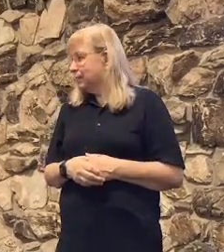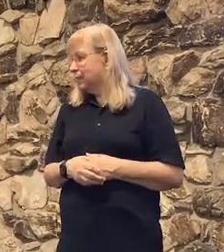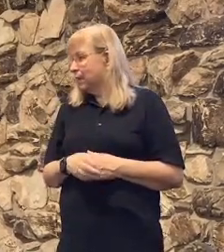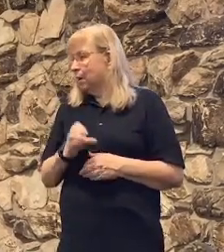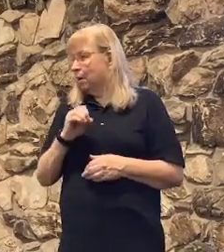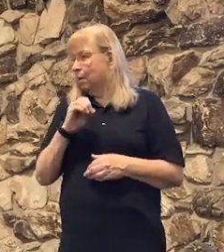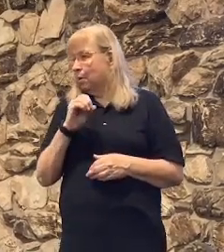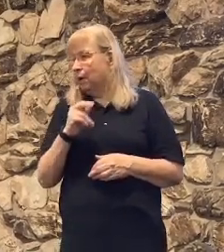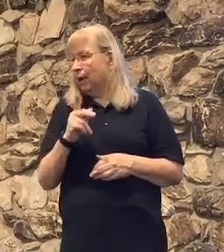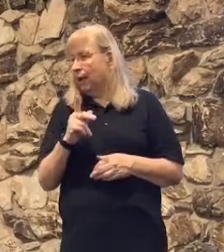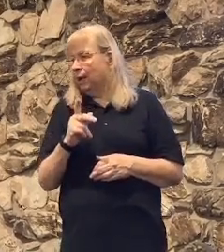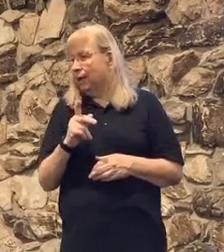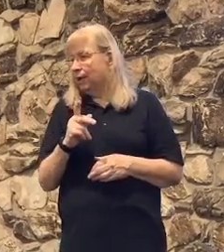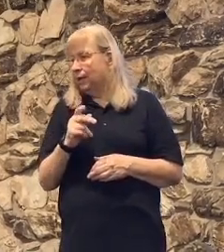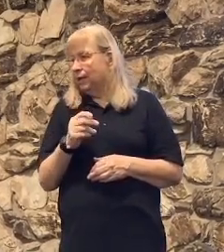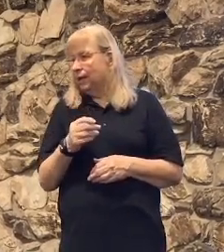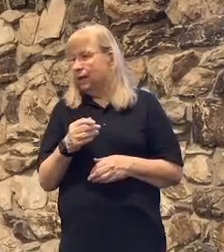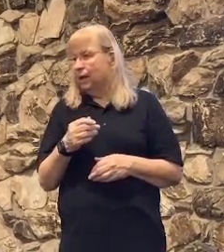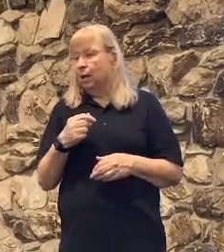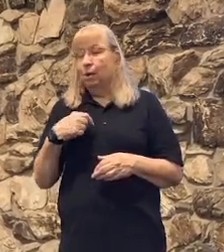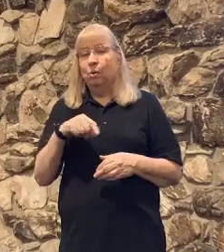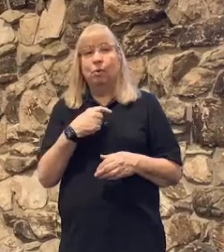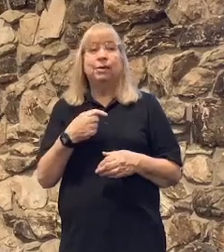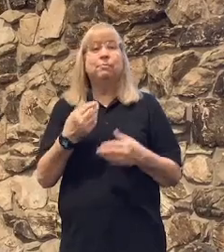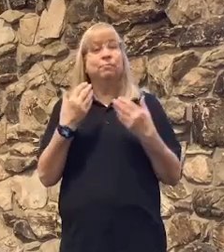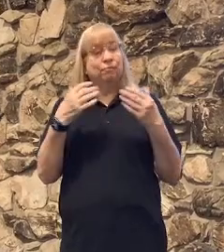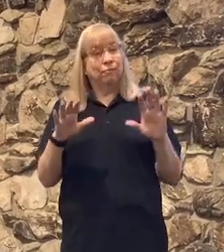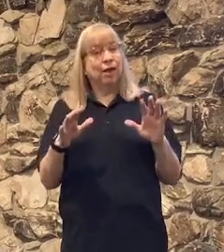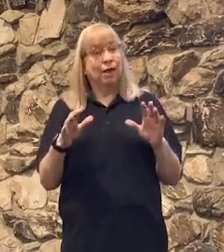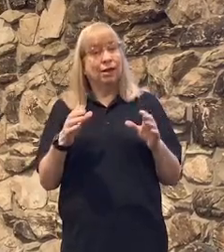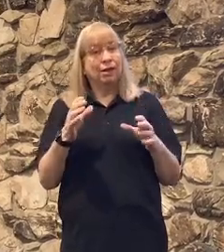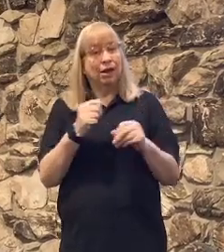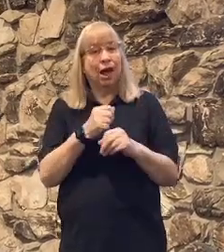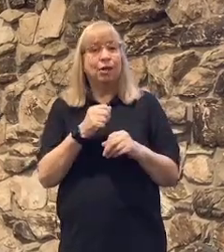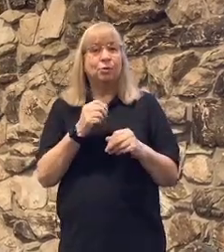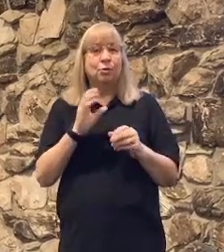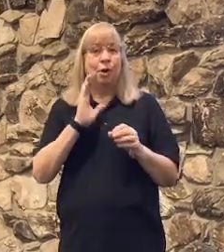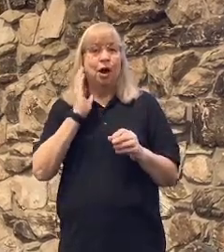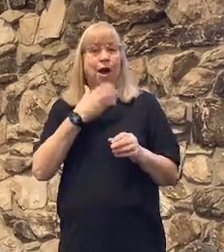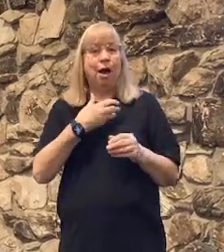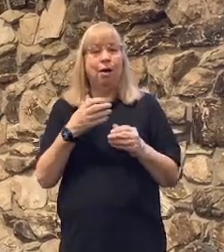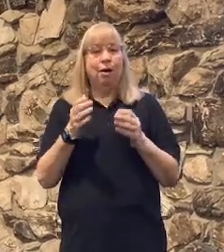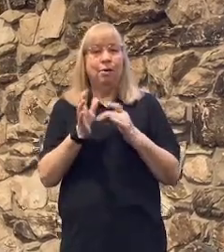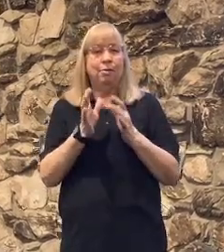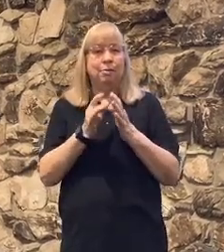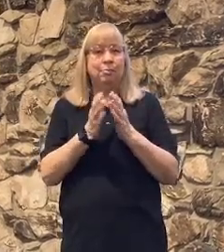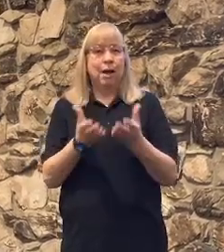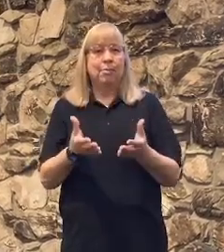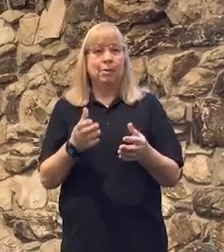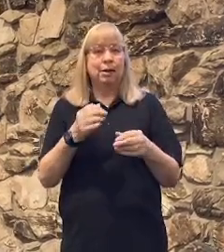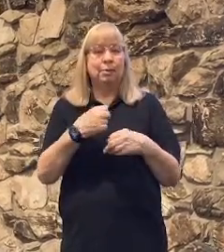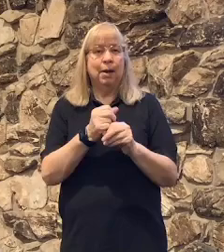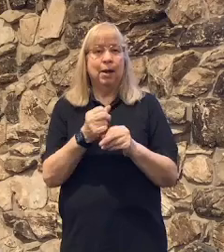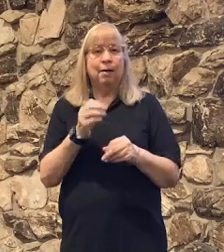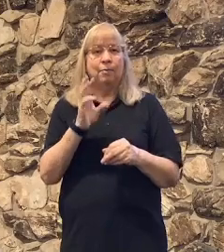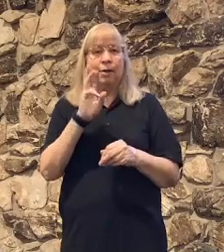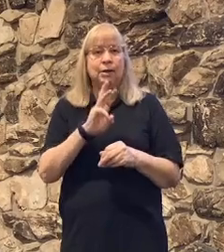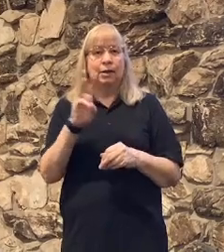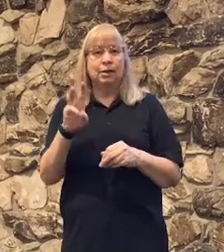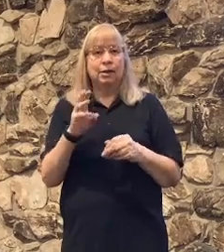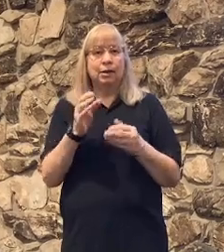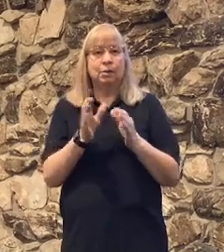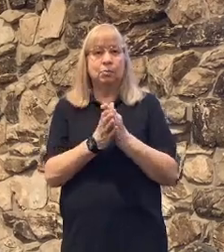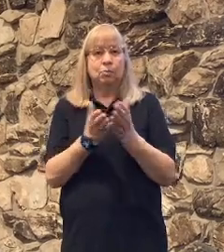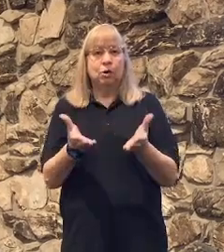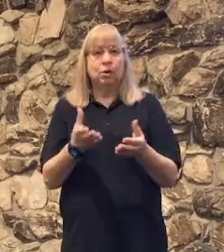Okay. Well, there we finally got to the good stuff. We got to our Bible, and it is made up of 66 books organized into the